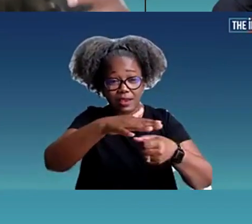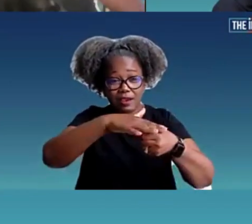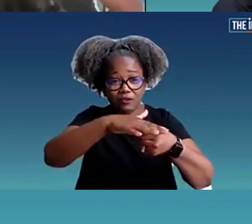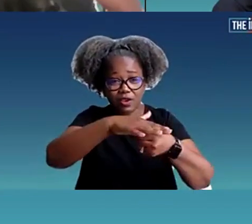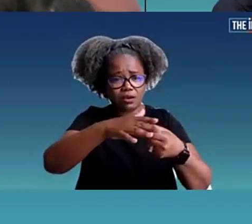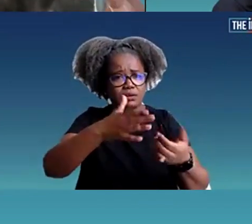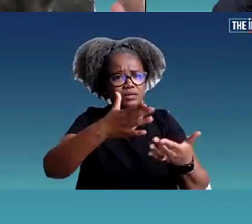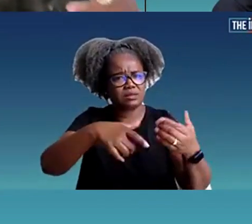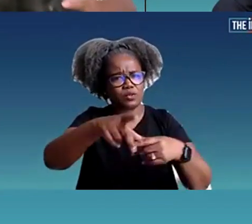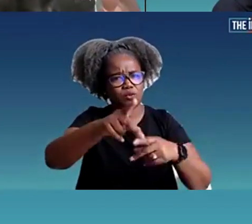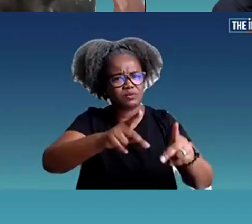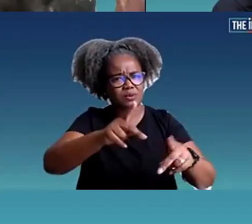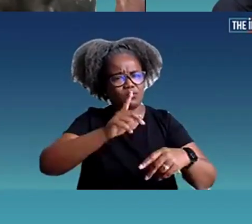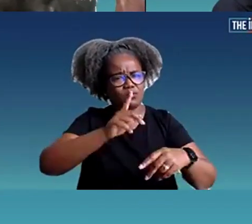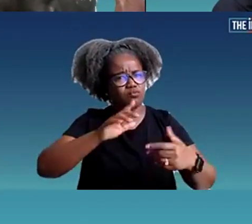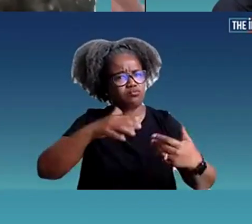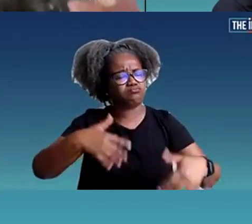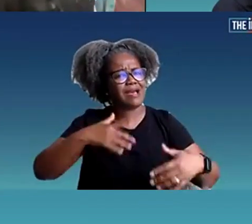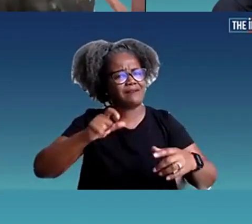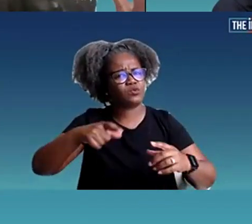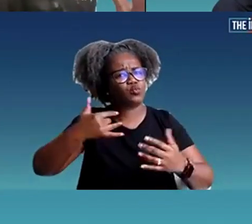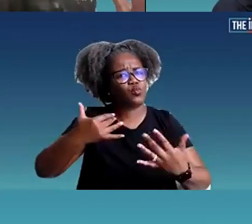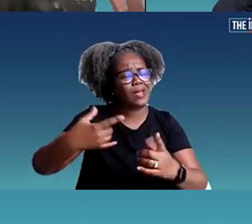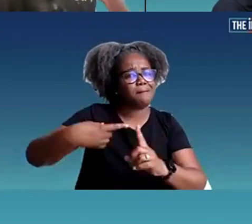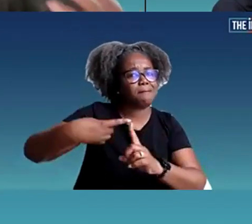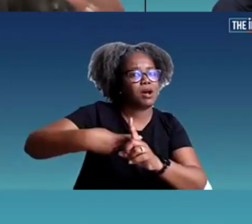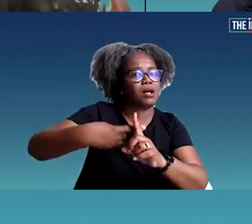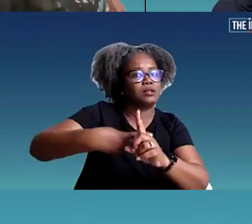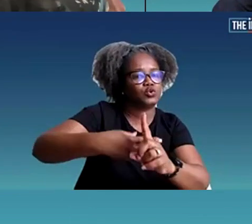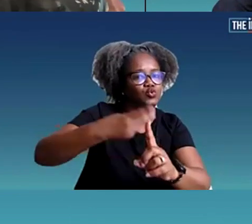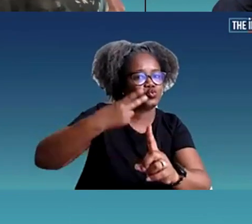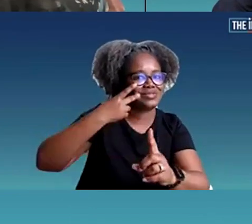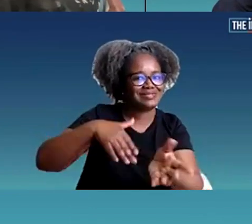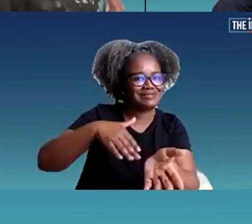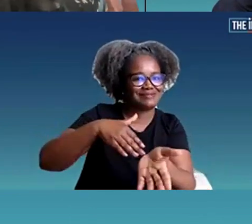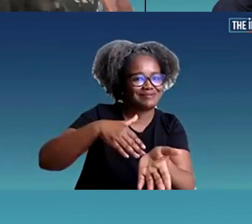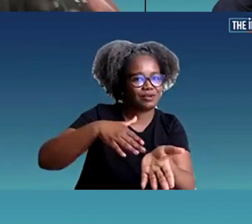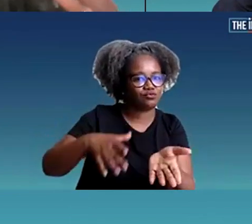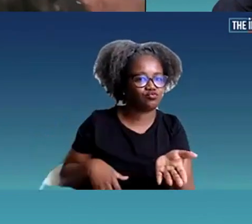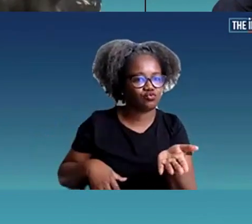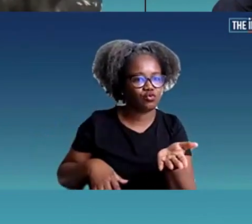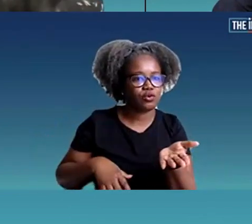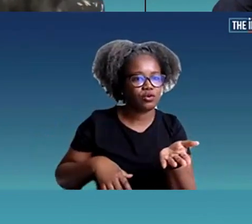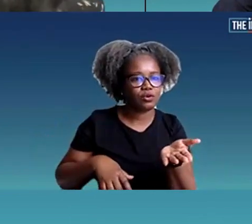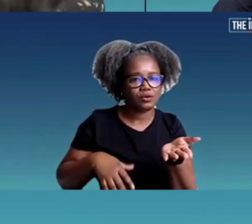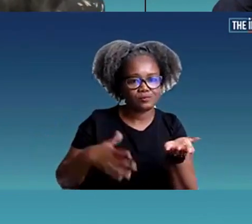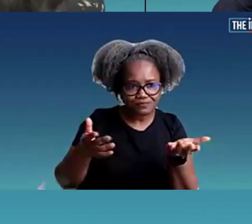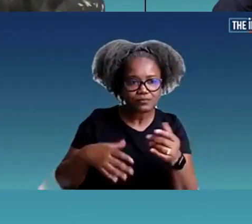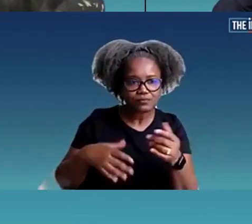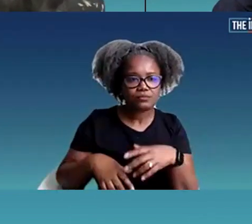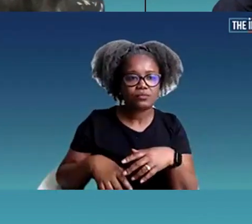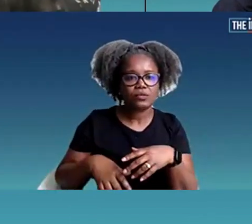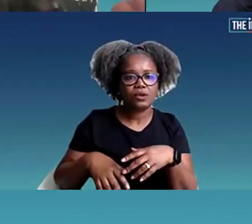endocrinologist. As a virtual platform, you have access to over 1,500 providers, 30 different specialties. And